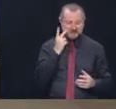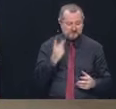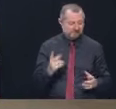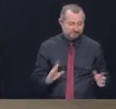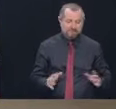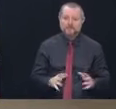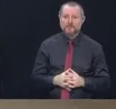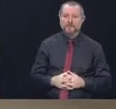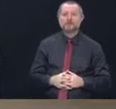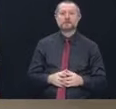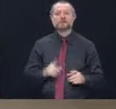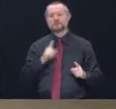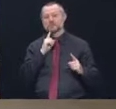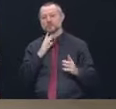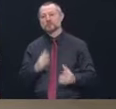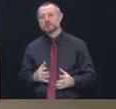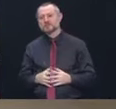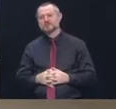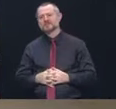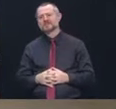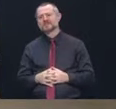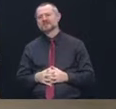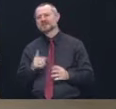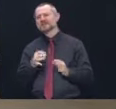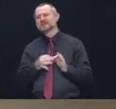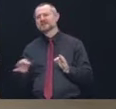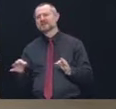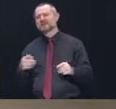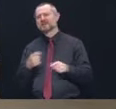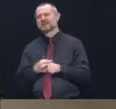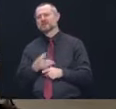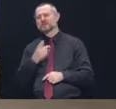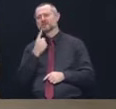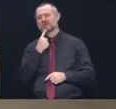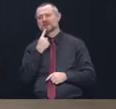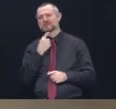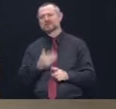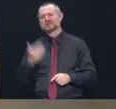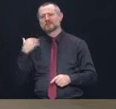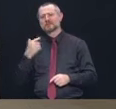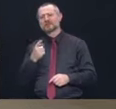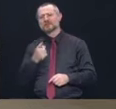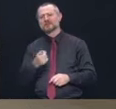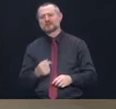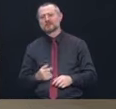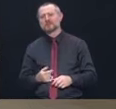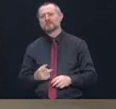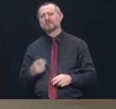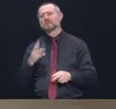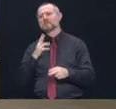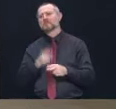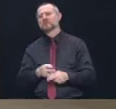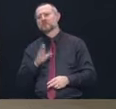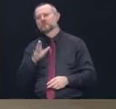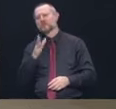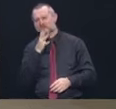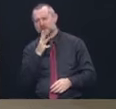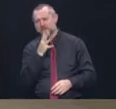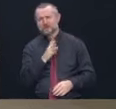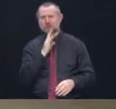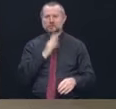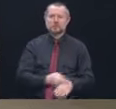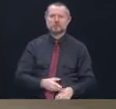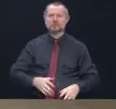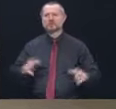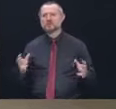not contradict what you had preached earlier in the day? You're bringing your mother up, your daughter's up, we're going to get together. And that's what it